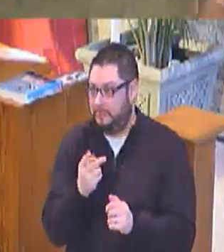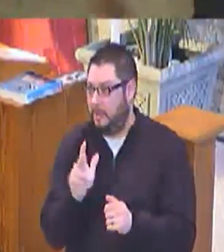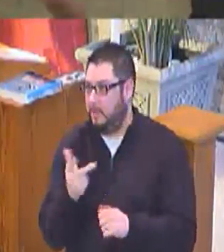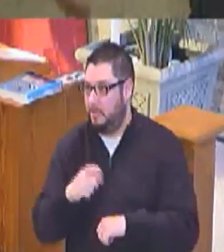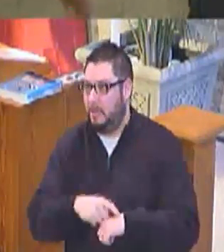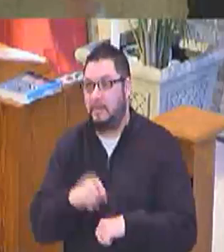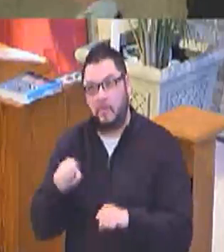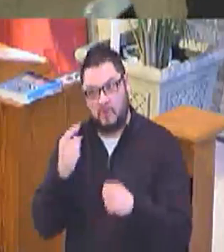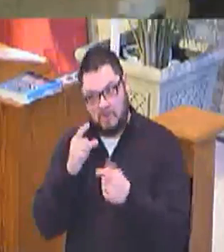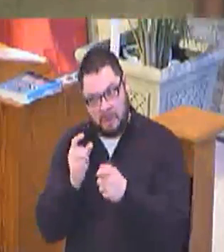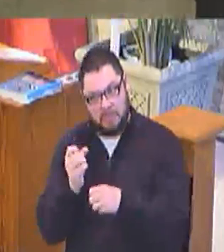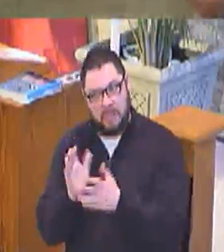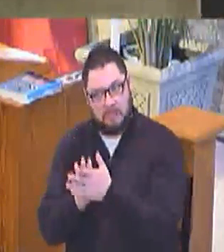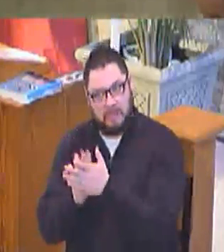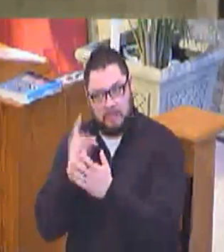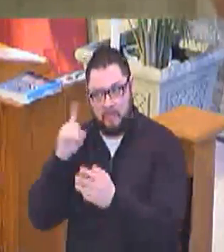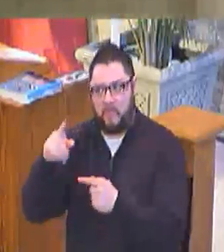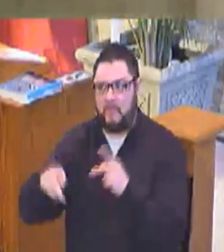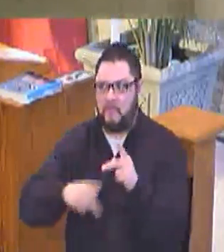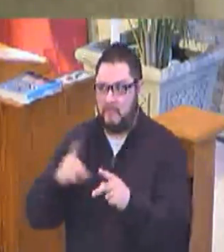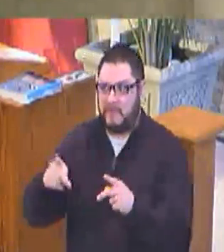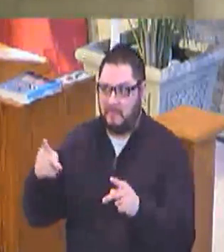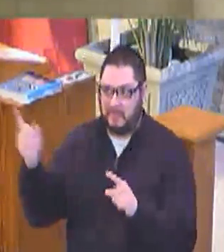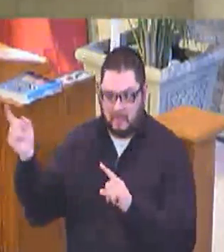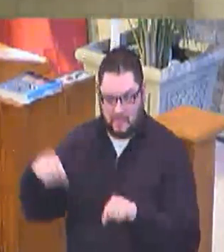we applaud these guests, please?